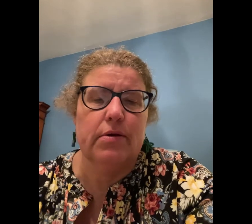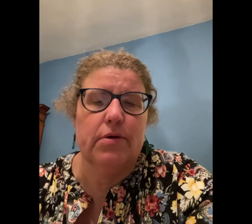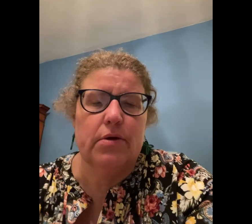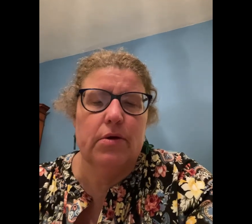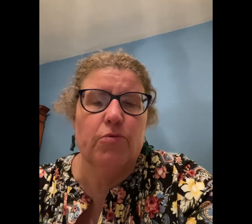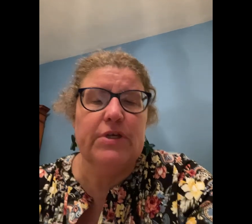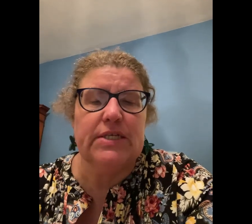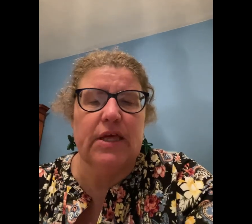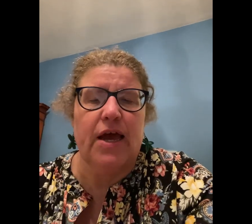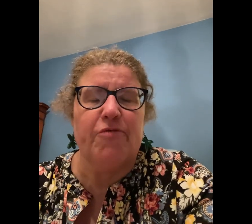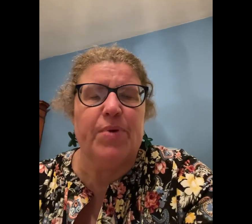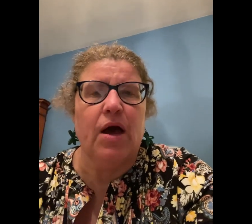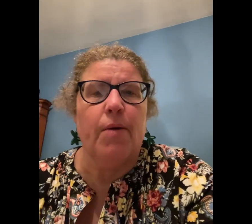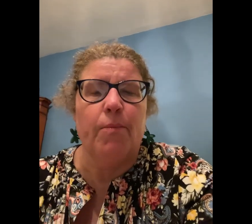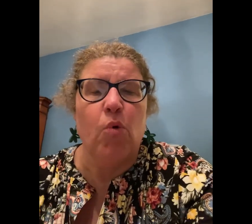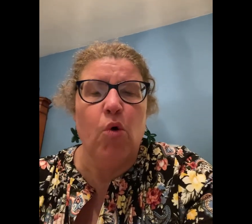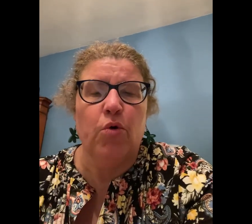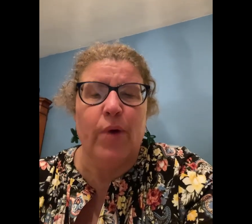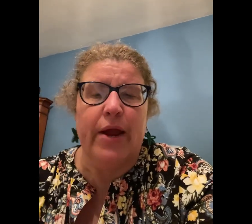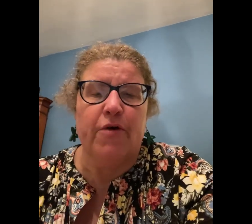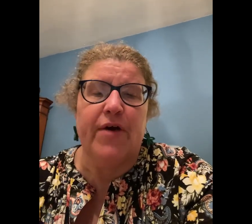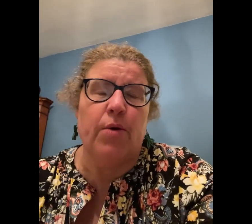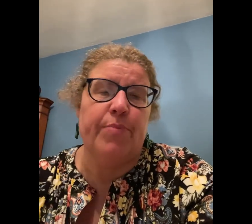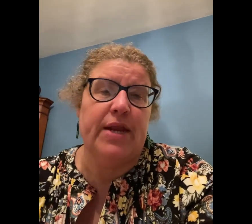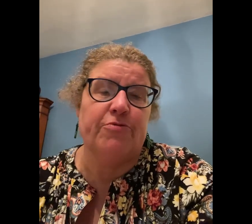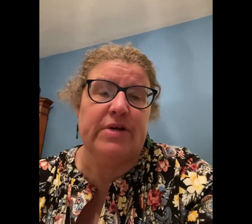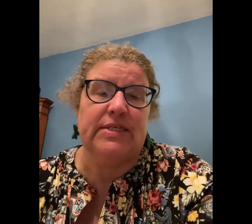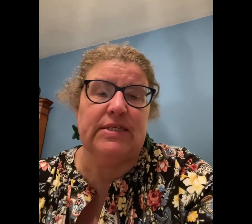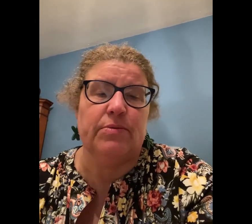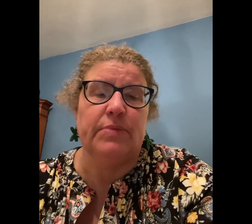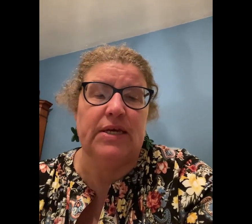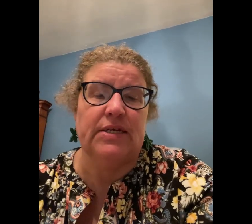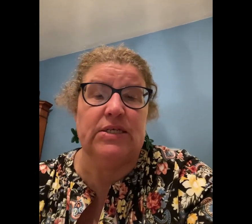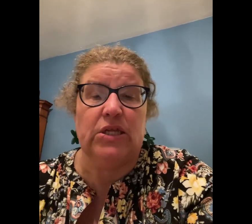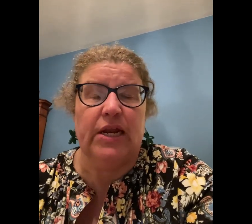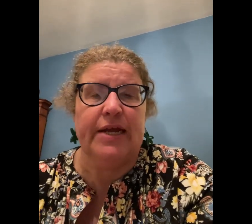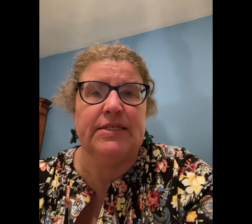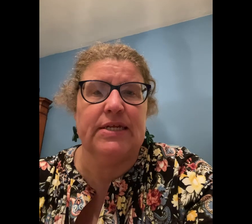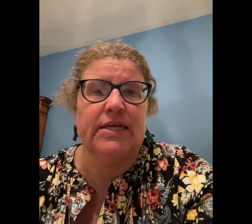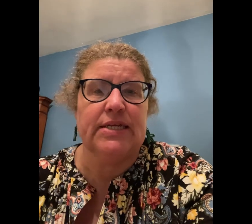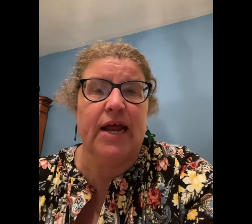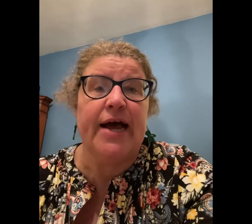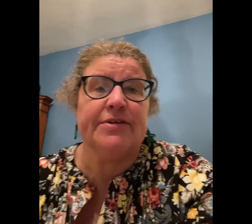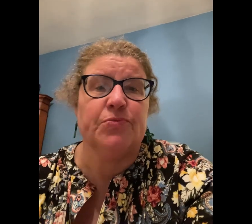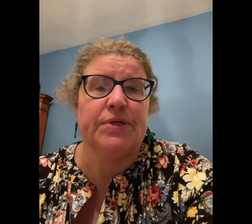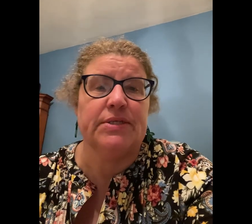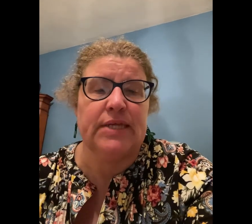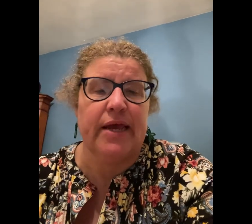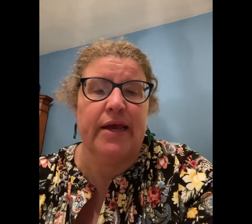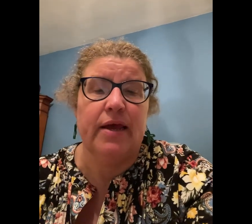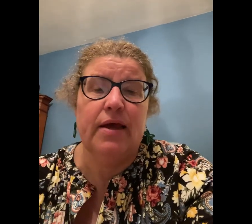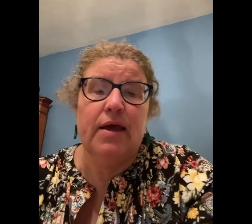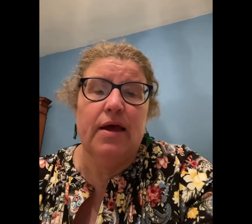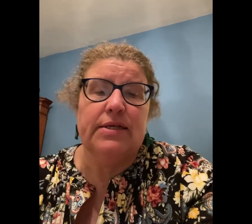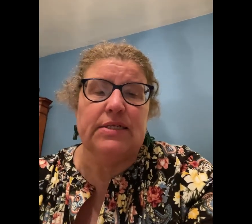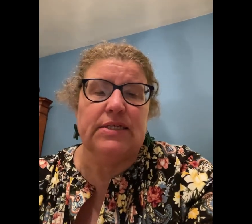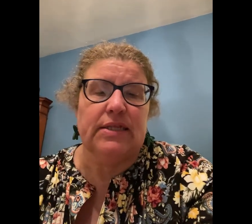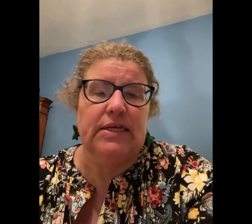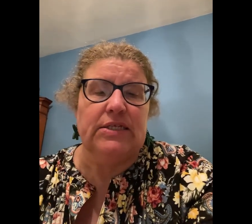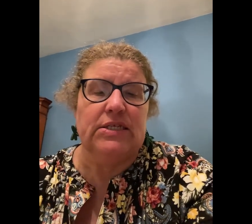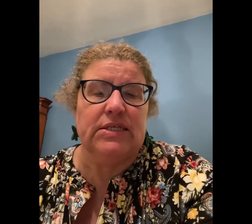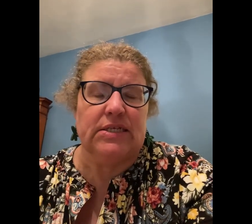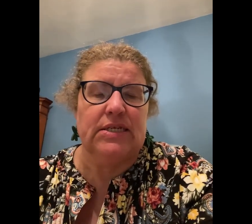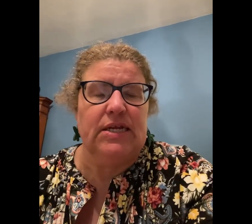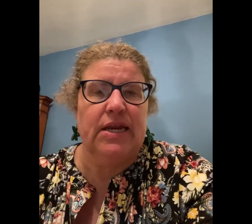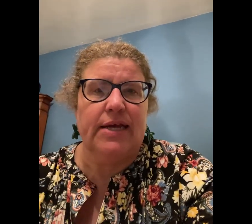white. Recently, I've become more aware of how embedded racism is in the United States and has been, say, since